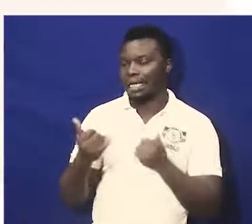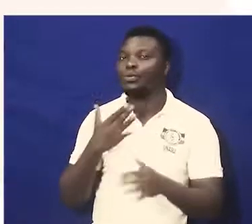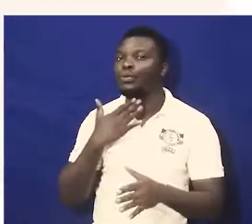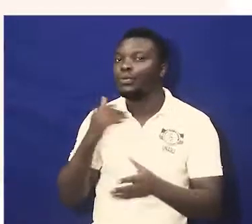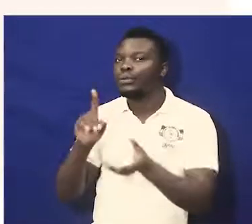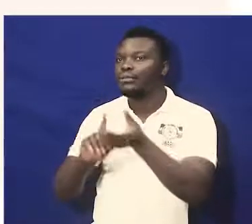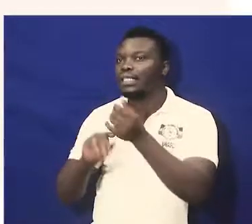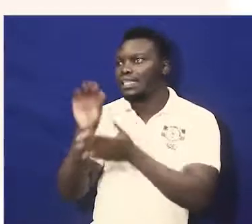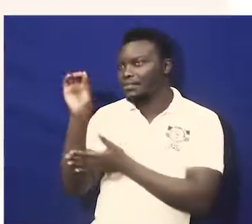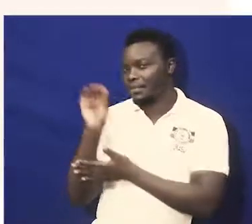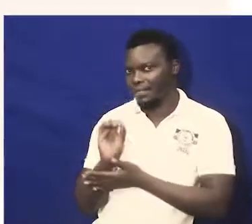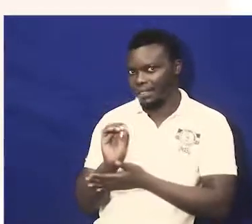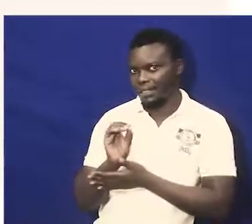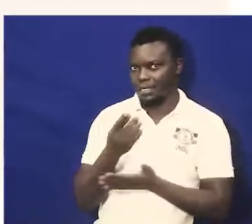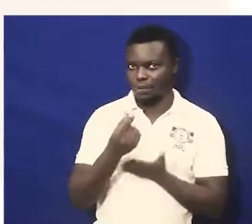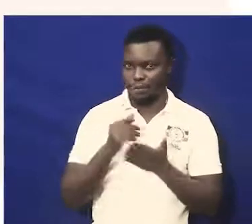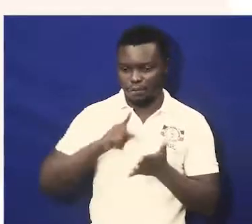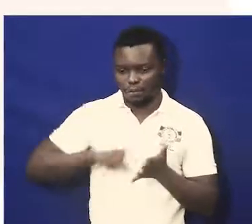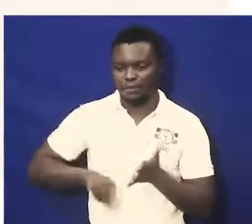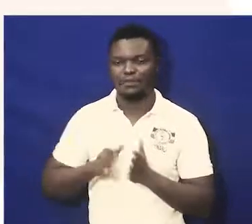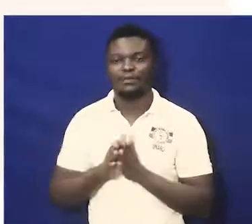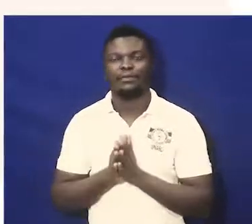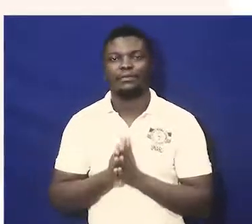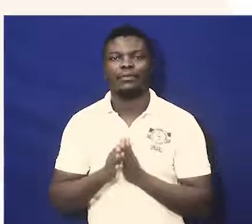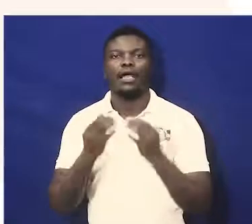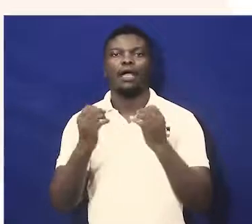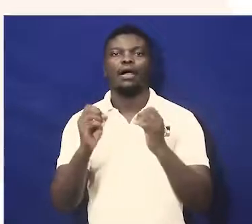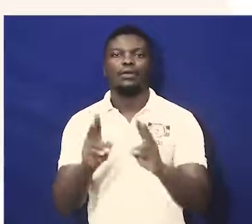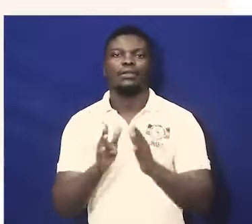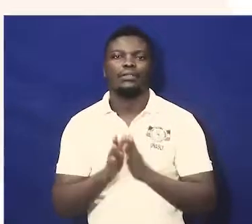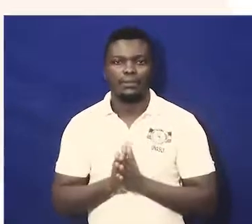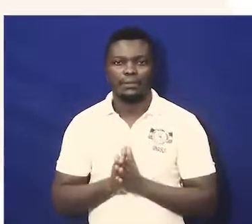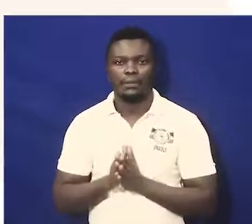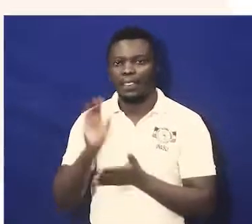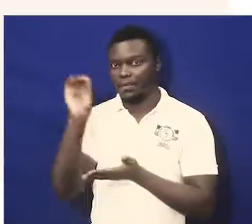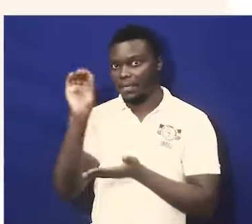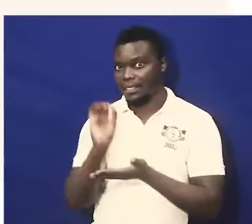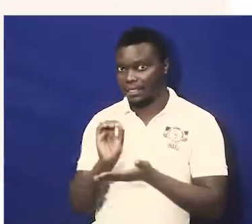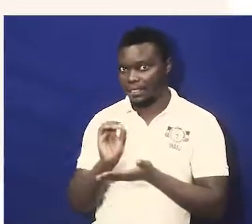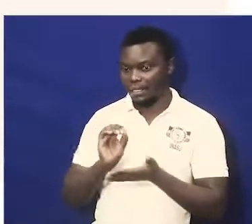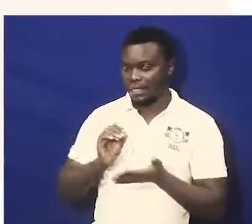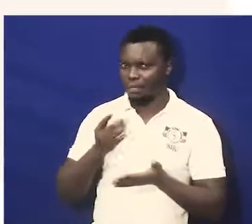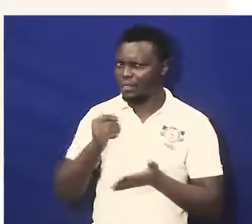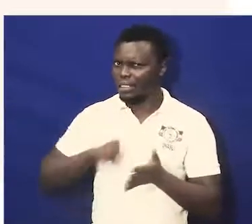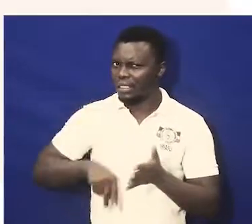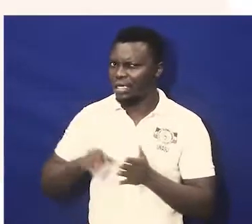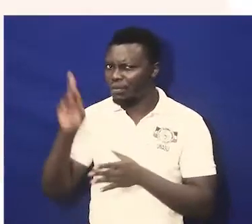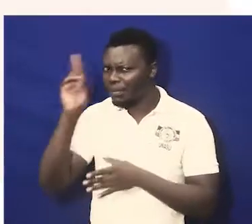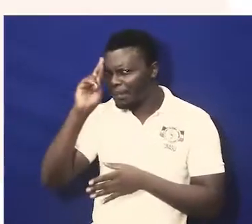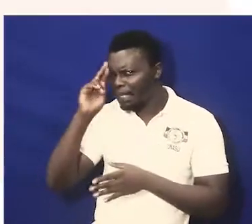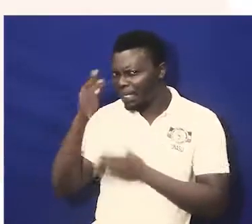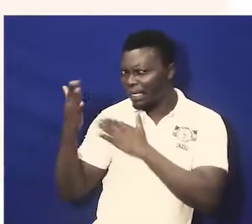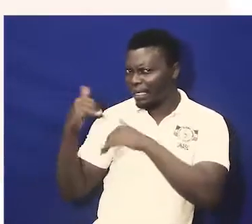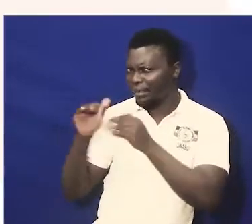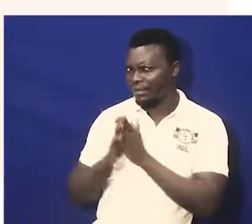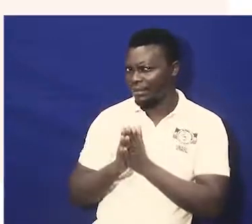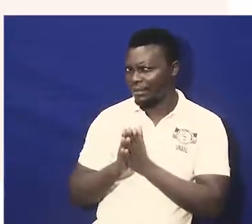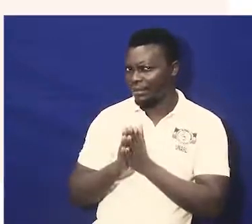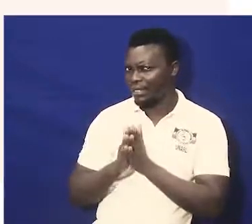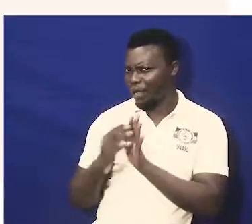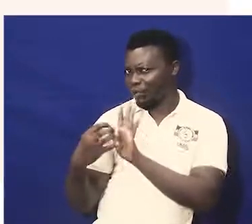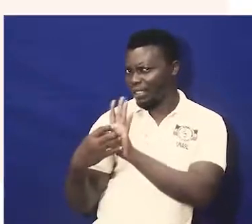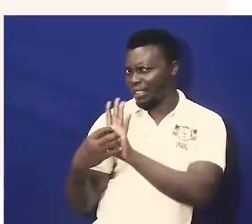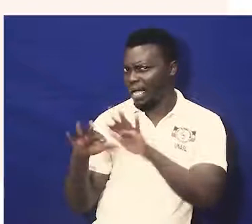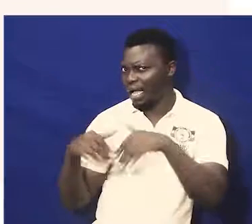percentage profit. So percentage profit, if you remember our formula for calculating percentage